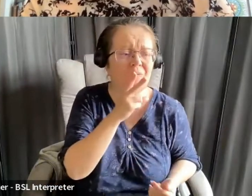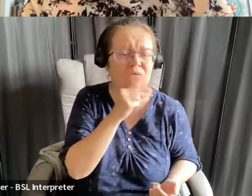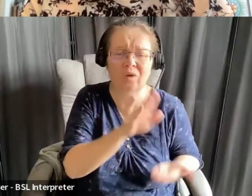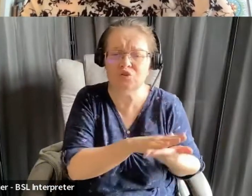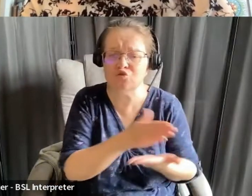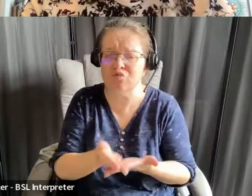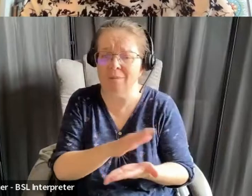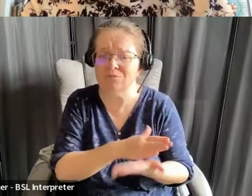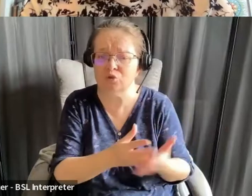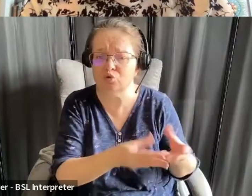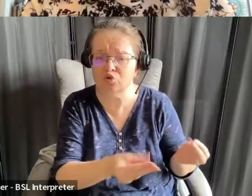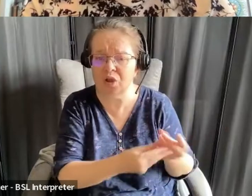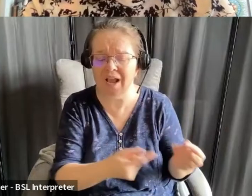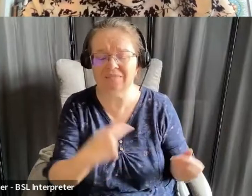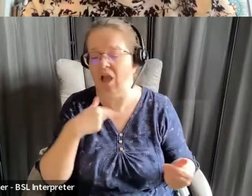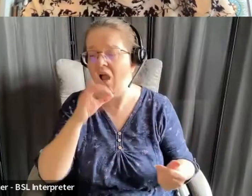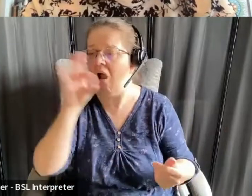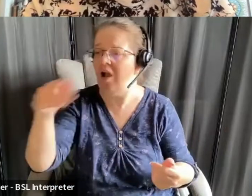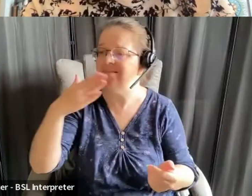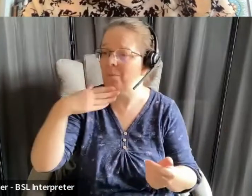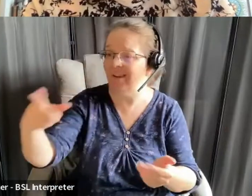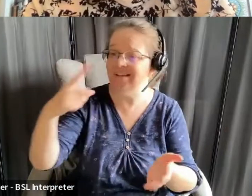I get other people to proofread.